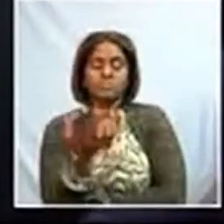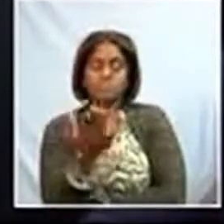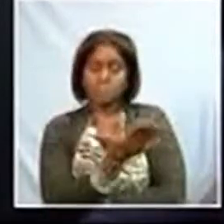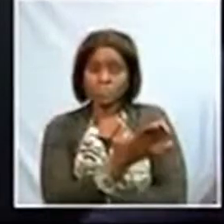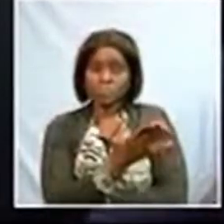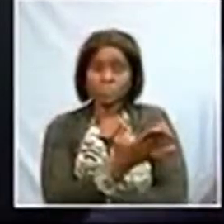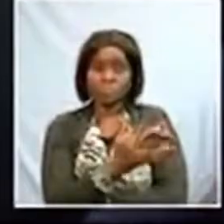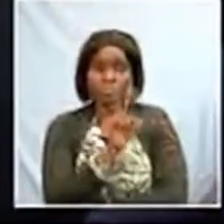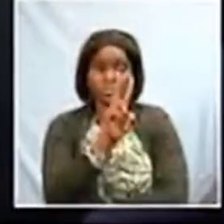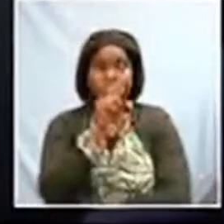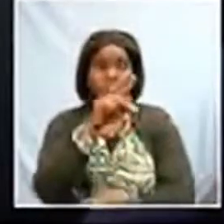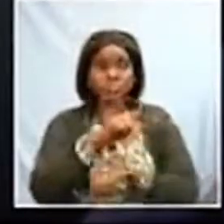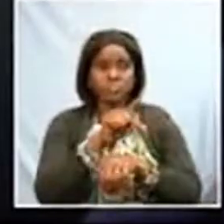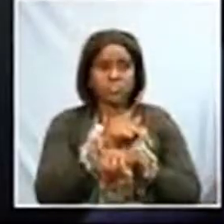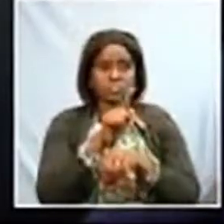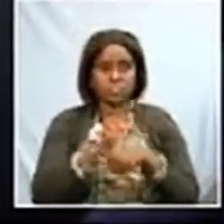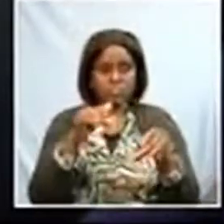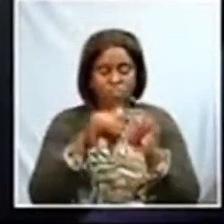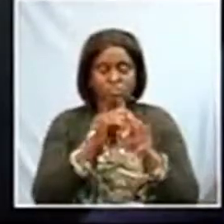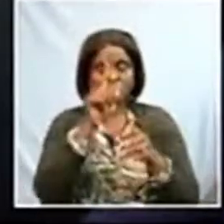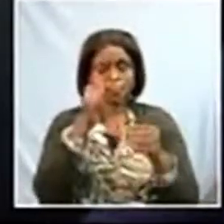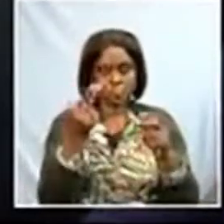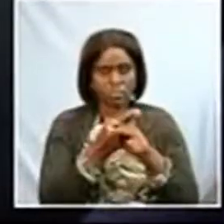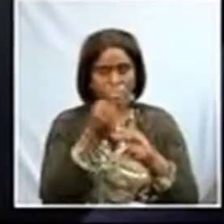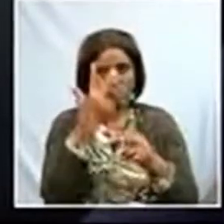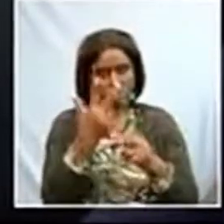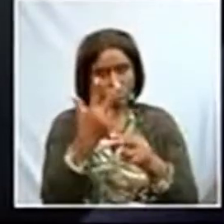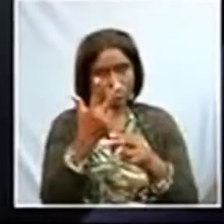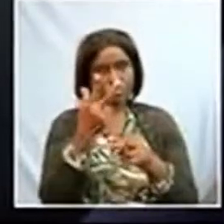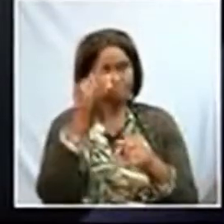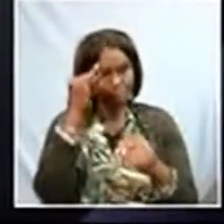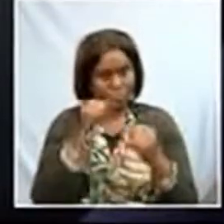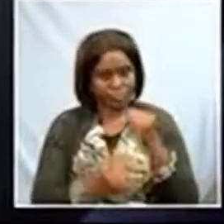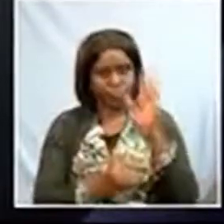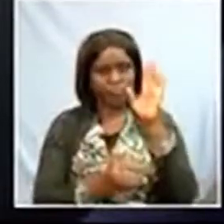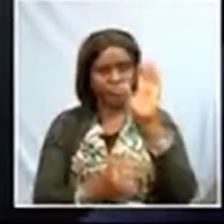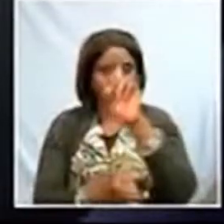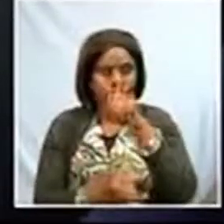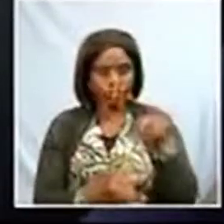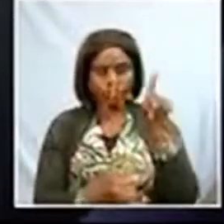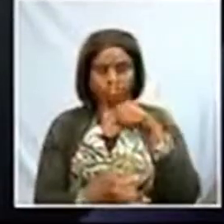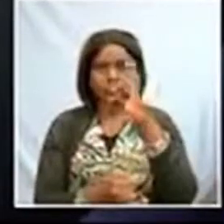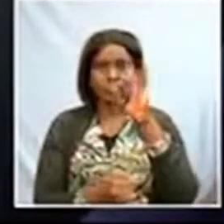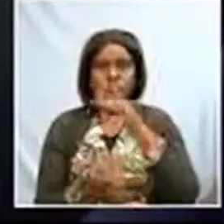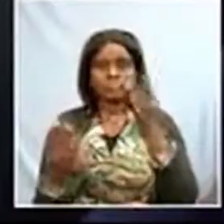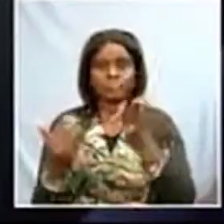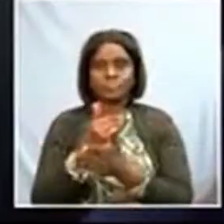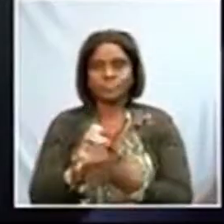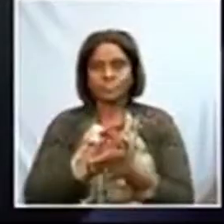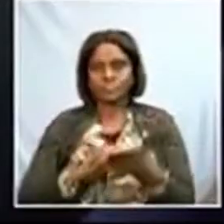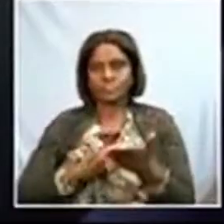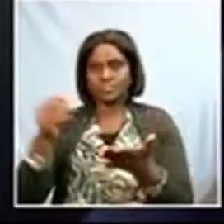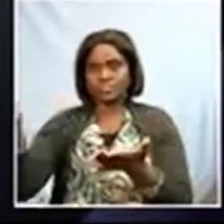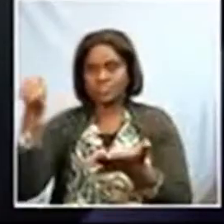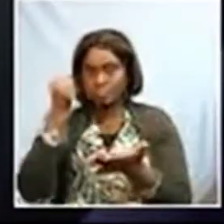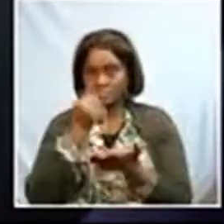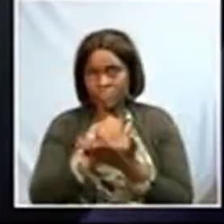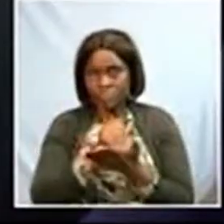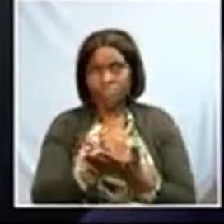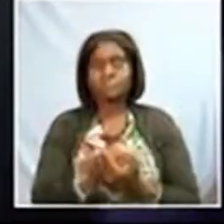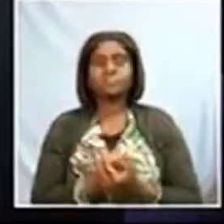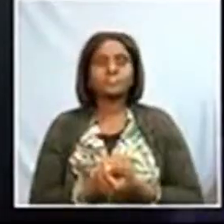The 2 projects involving 1x3 have been, their contracts terminated and a new contractor